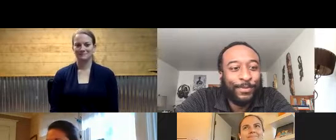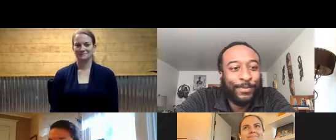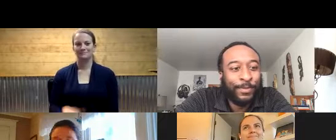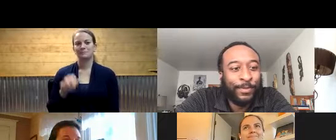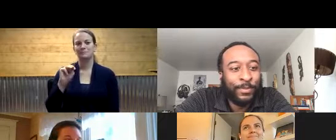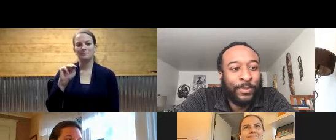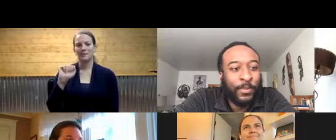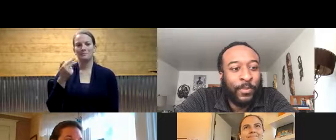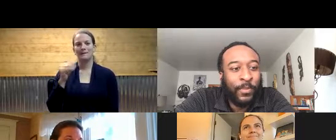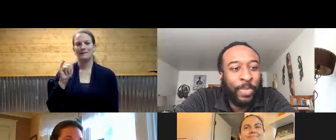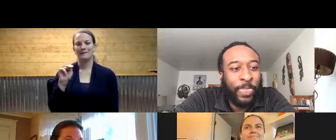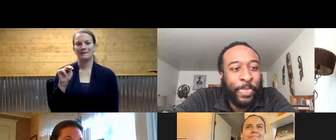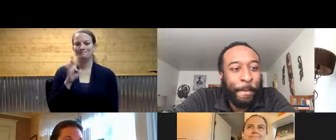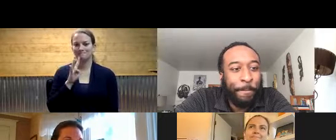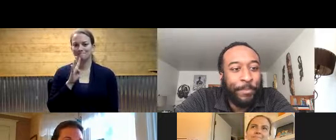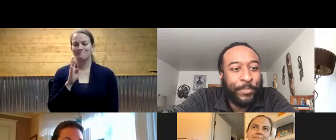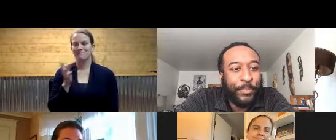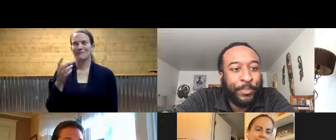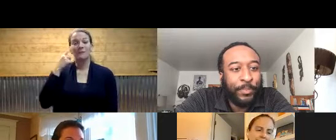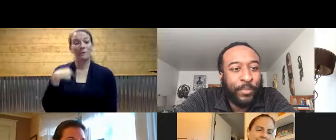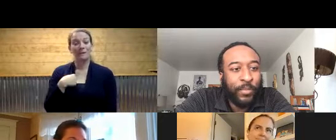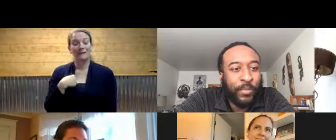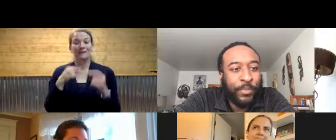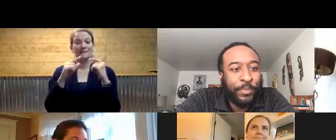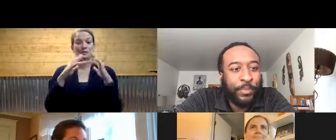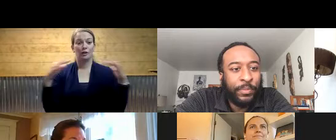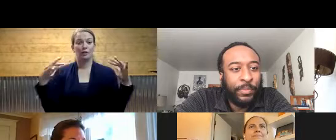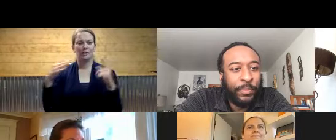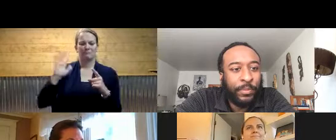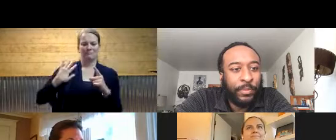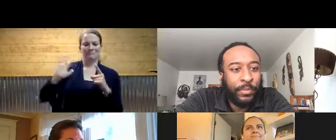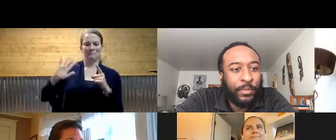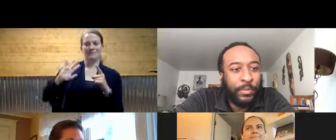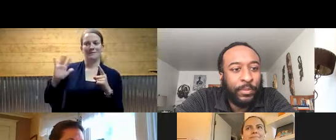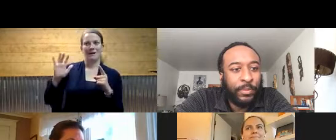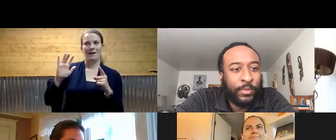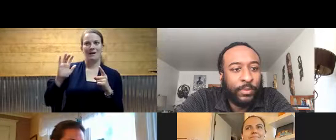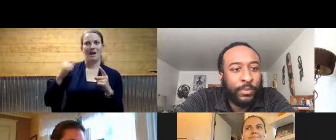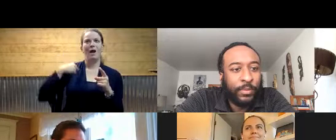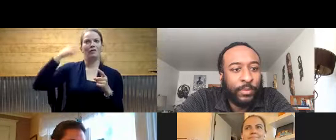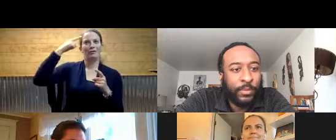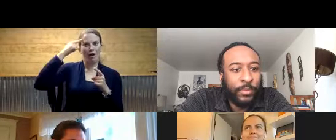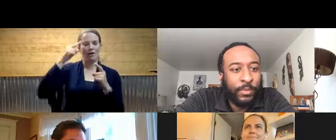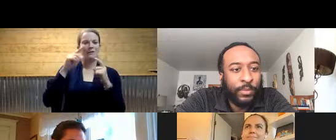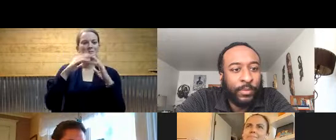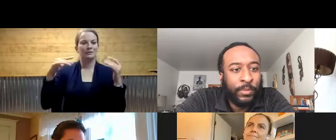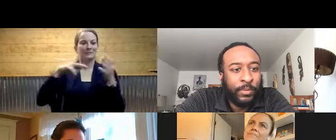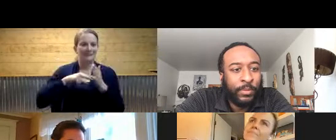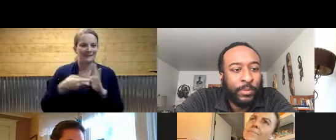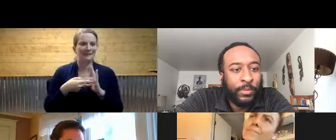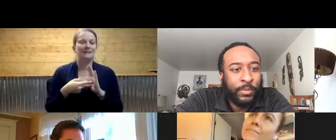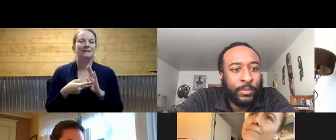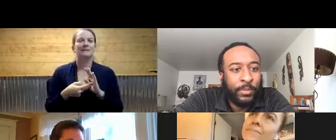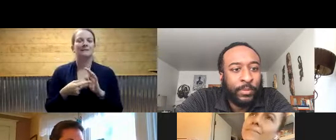me, diversity, in my initial years, I thought diversity is more about having